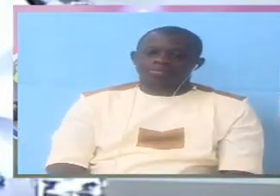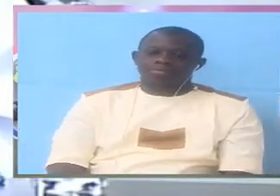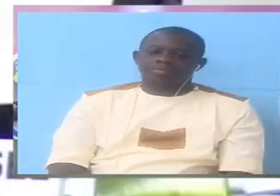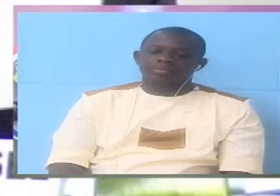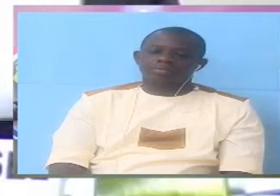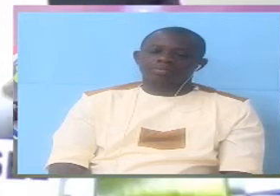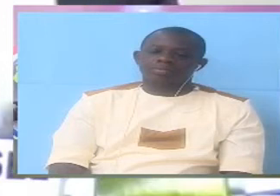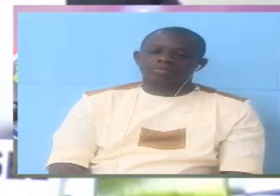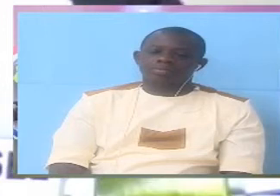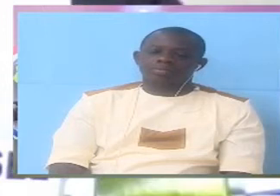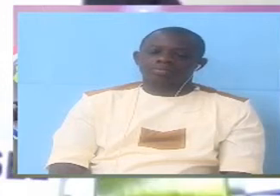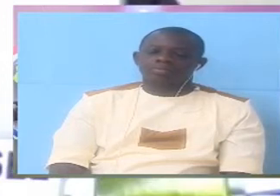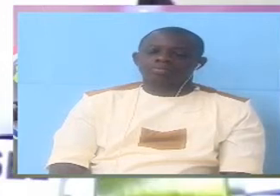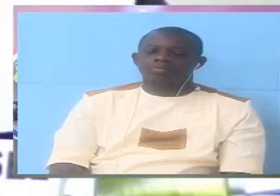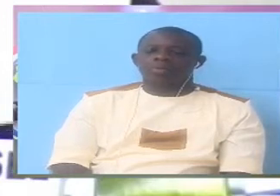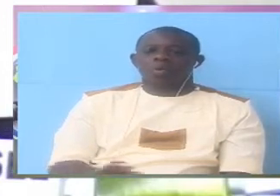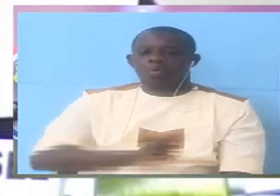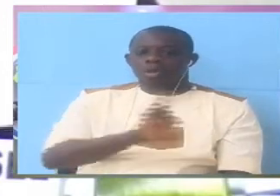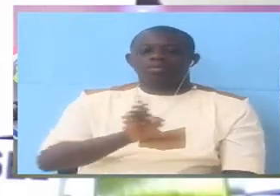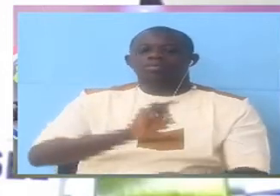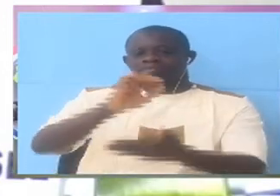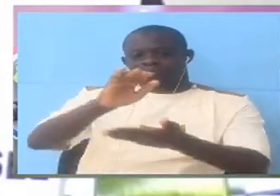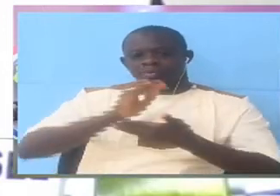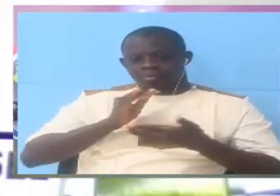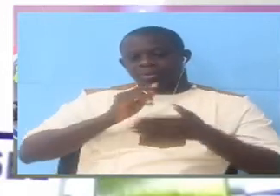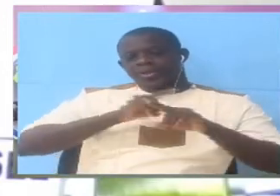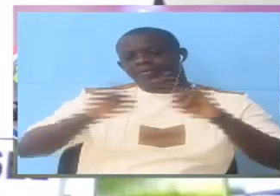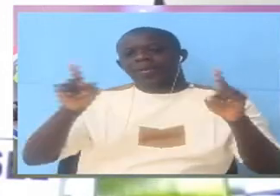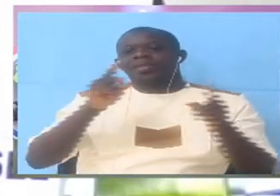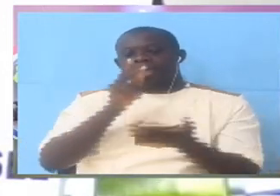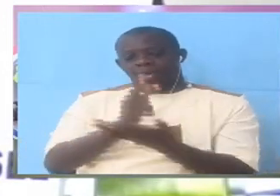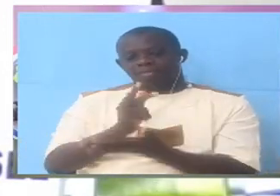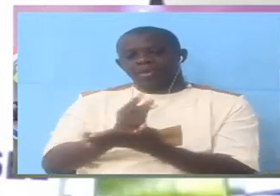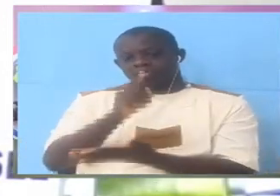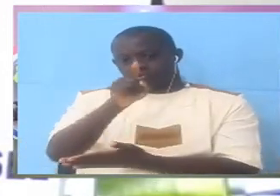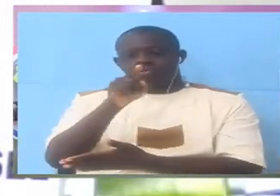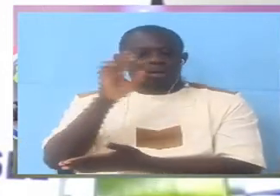Well, we've received different evidence. And listen to this.